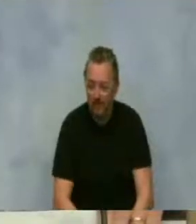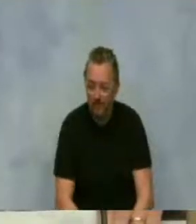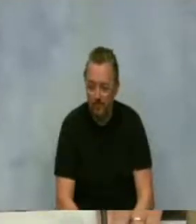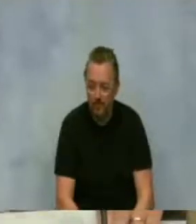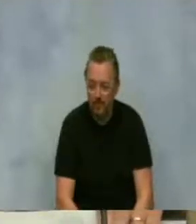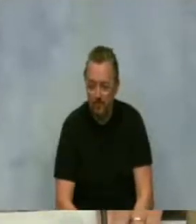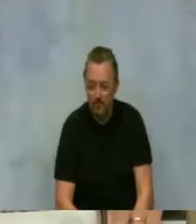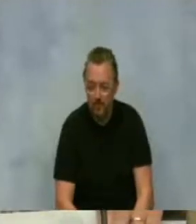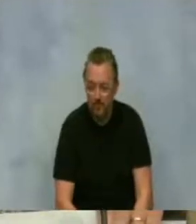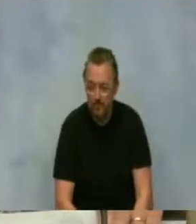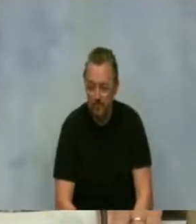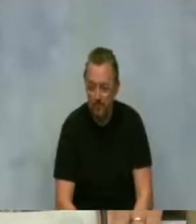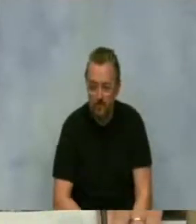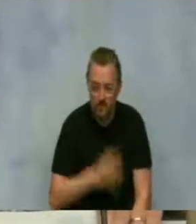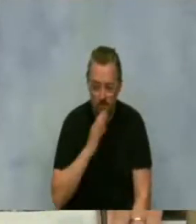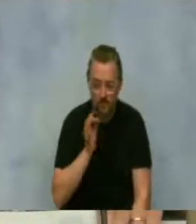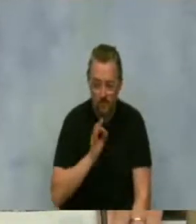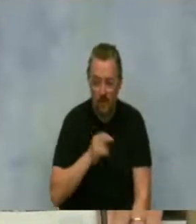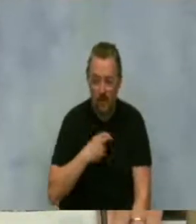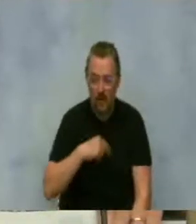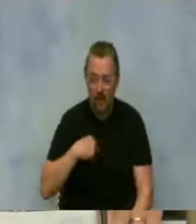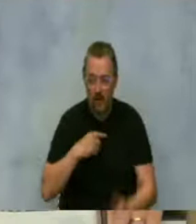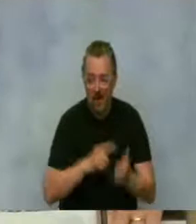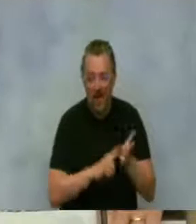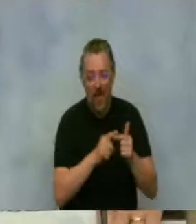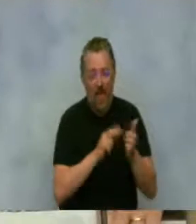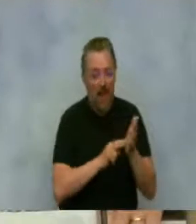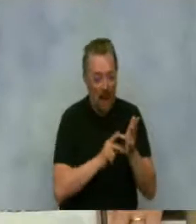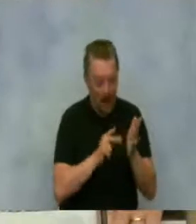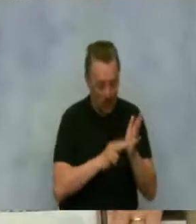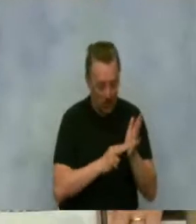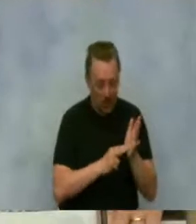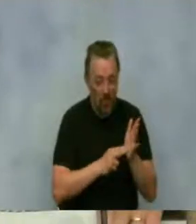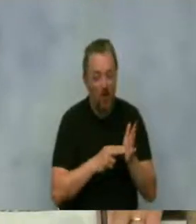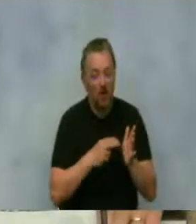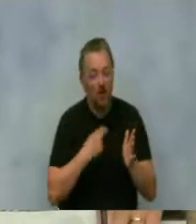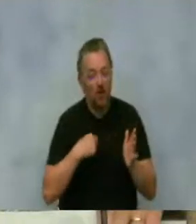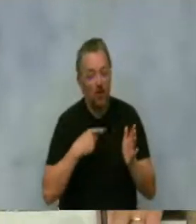No Councillor Lambie. We have Councillor Lennon. Do we have Councillor Lockhart?